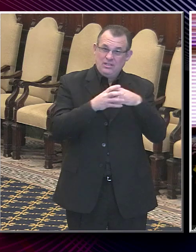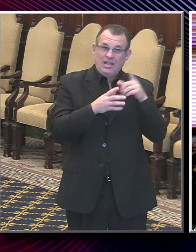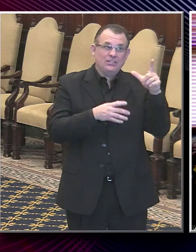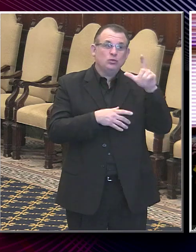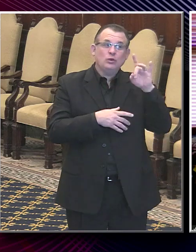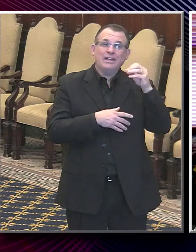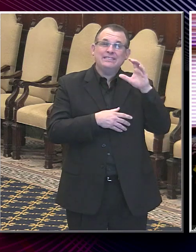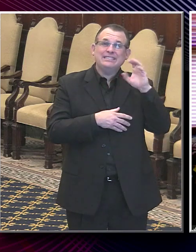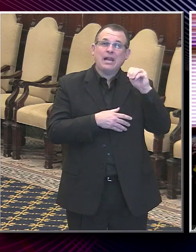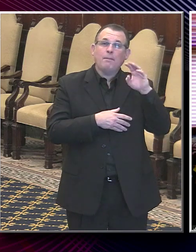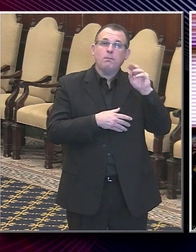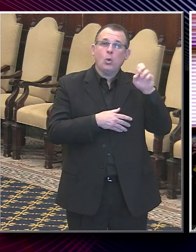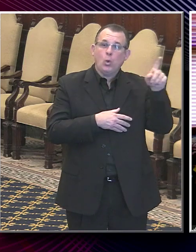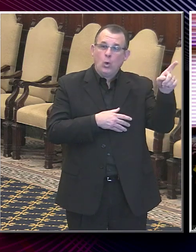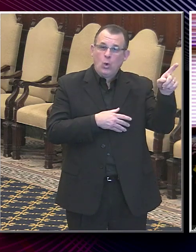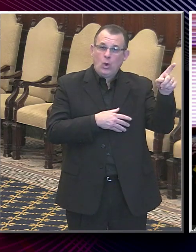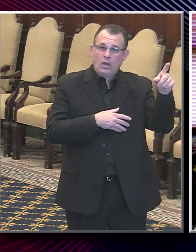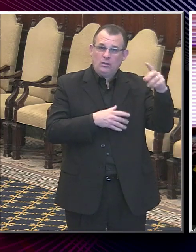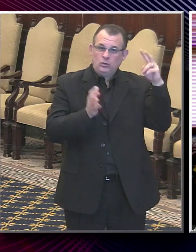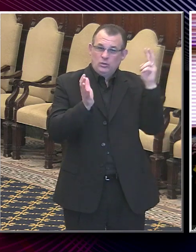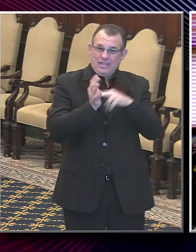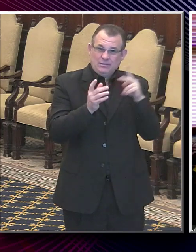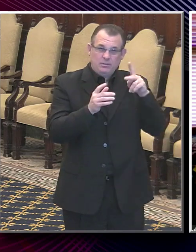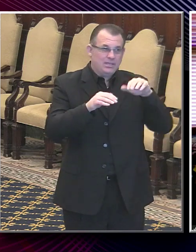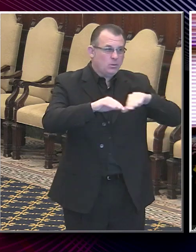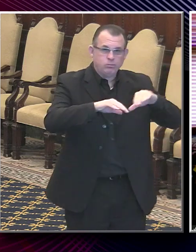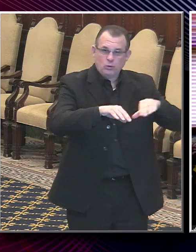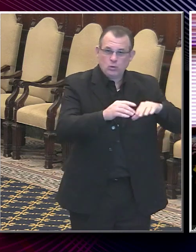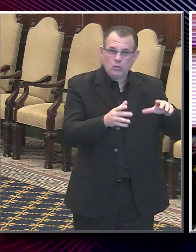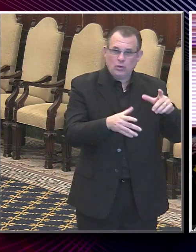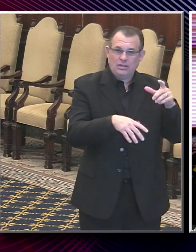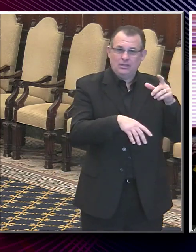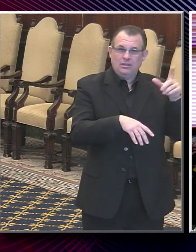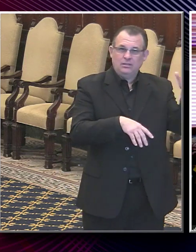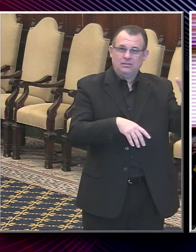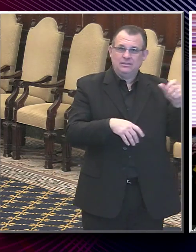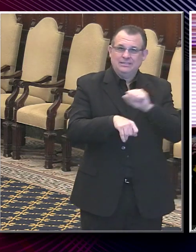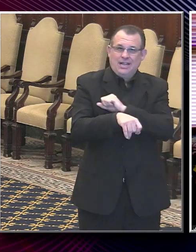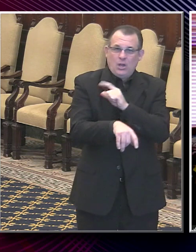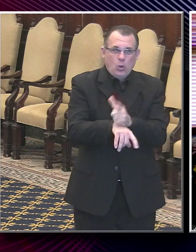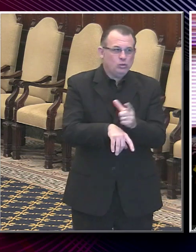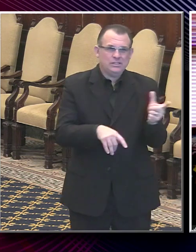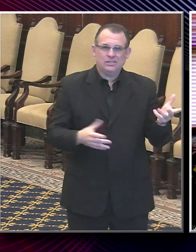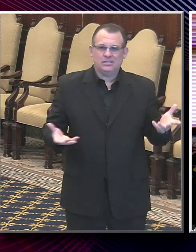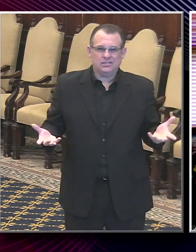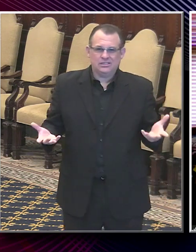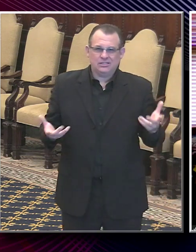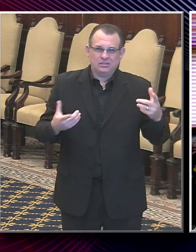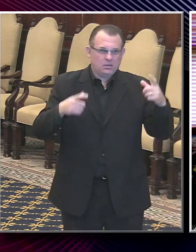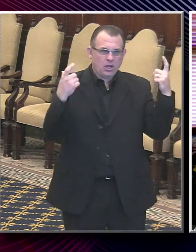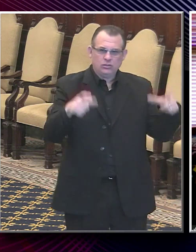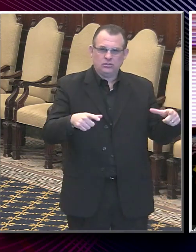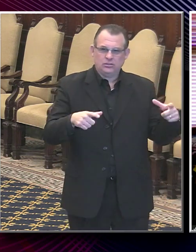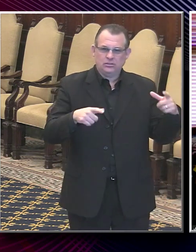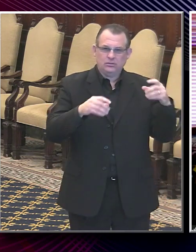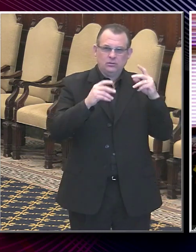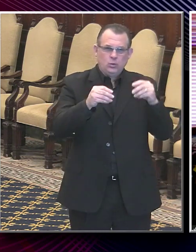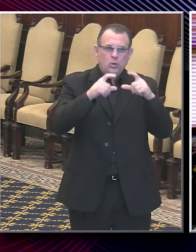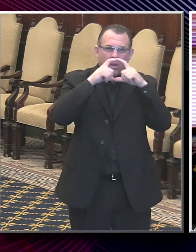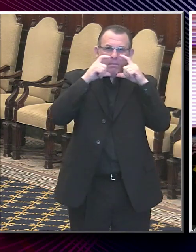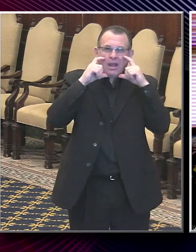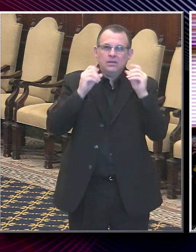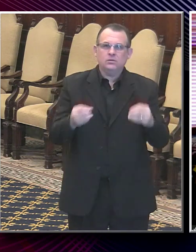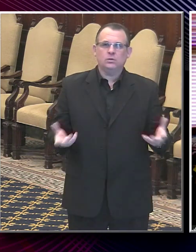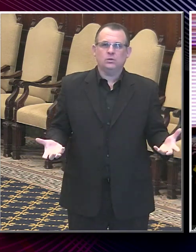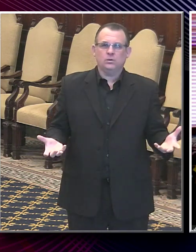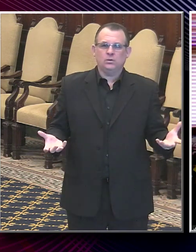or 2,000 people in a pool in St. Louis, by a lake without masks on, the possibility